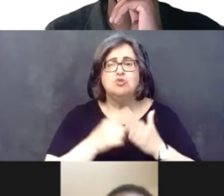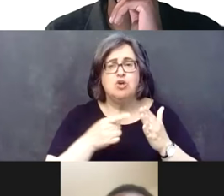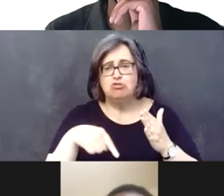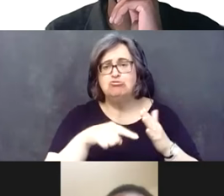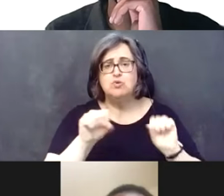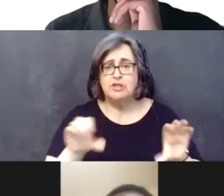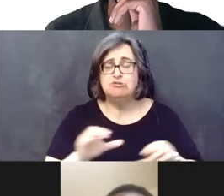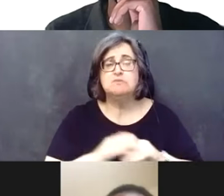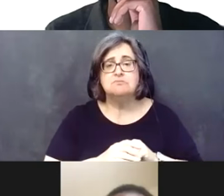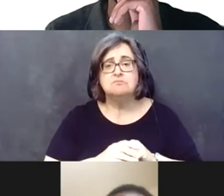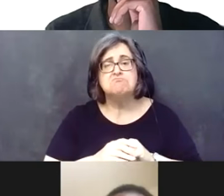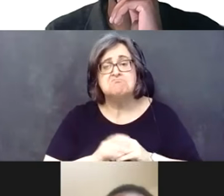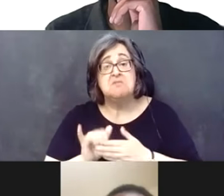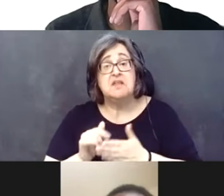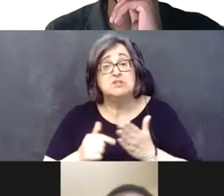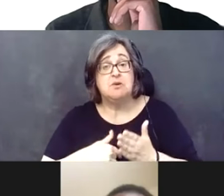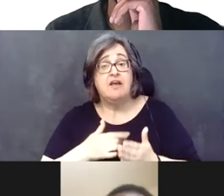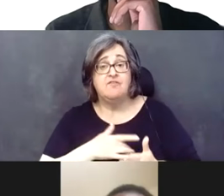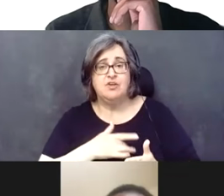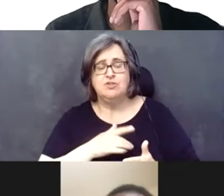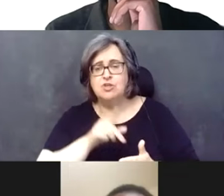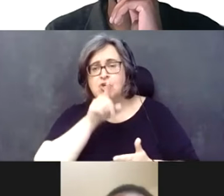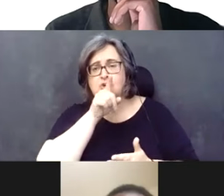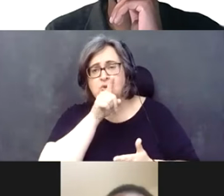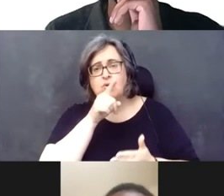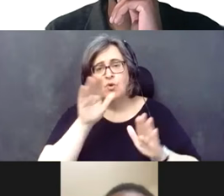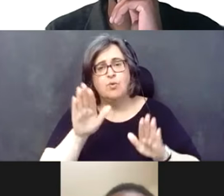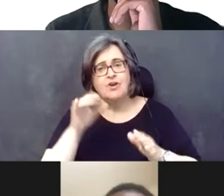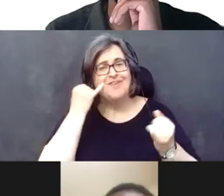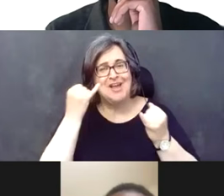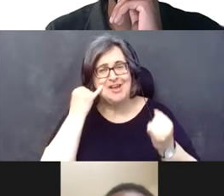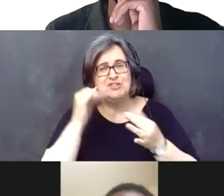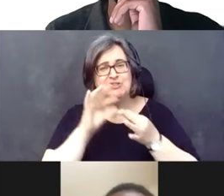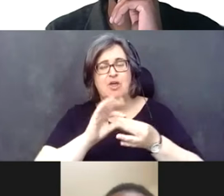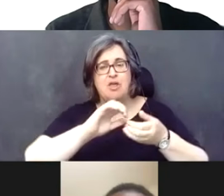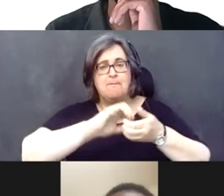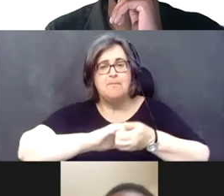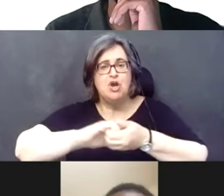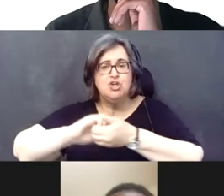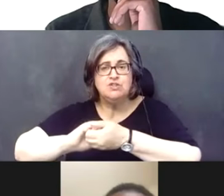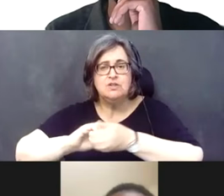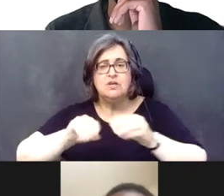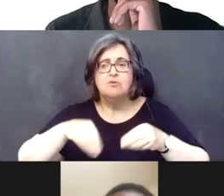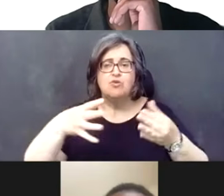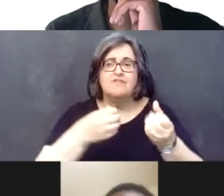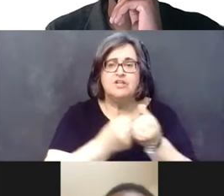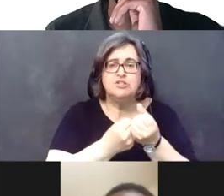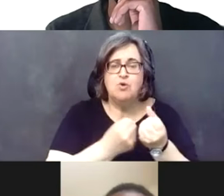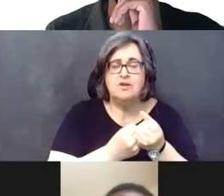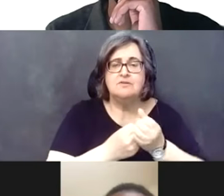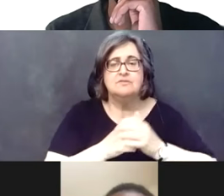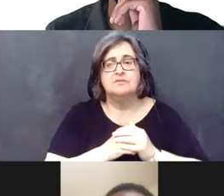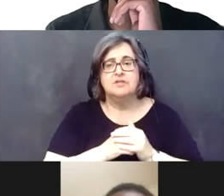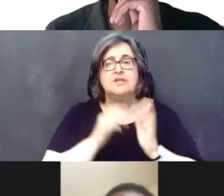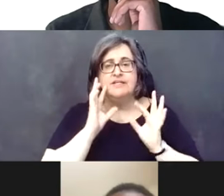possible. Right. So some really wonderful ideas around partnerships and providing support, and